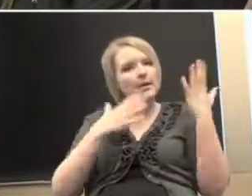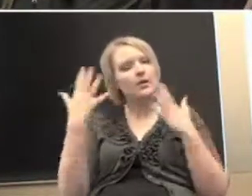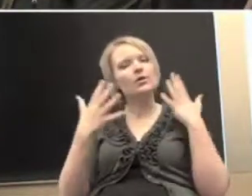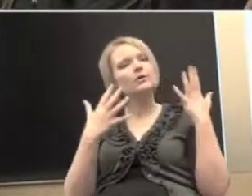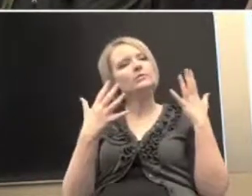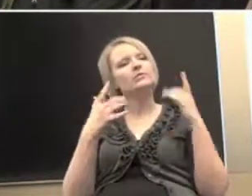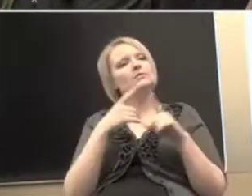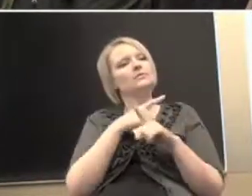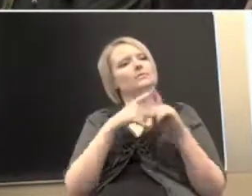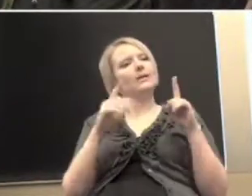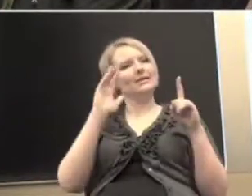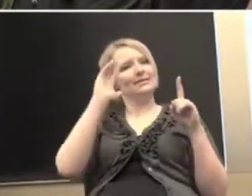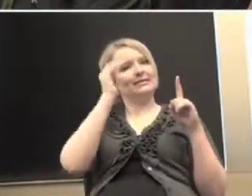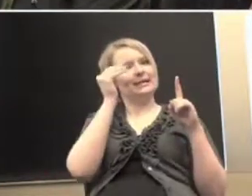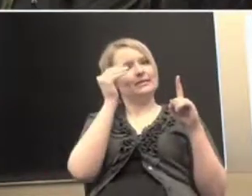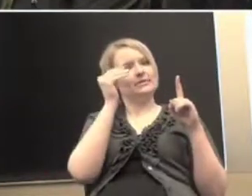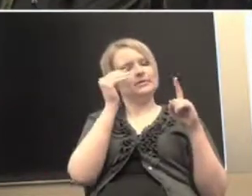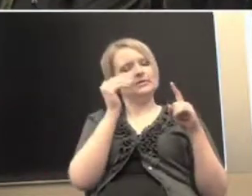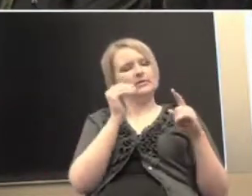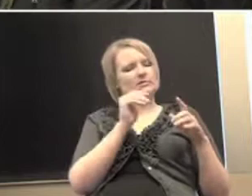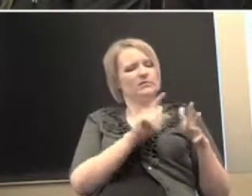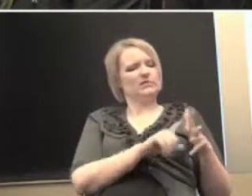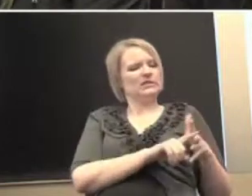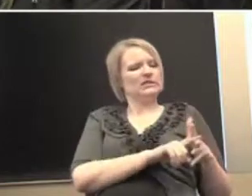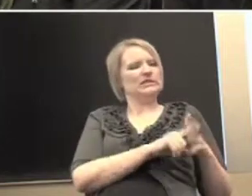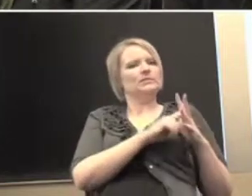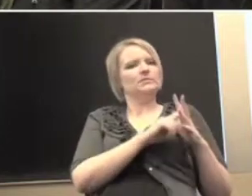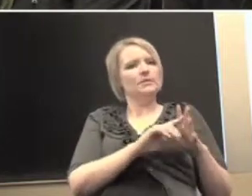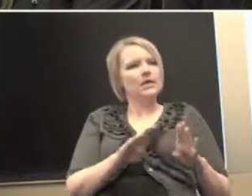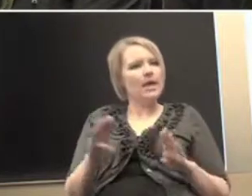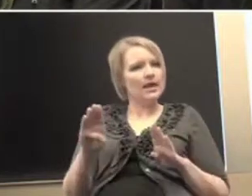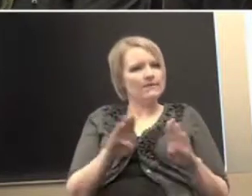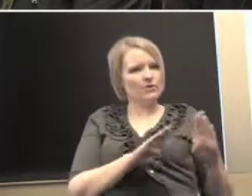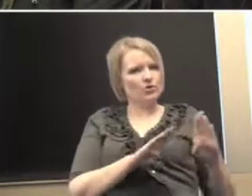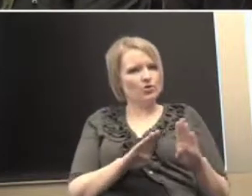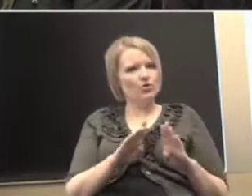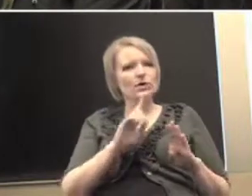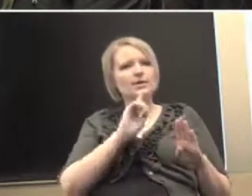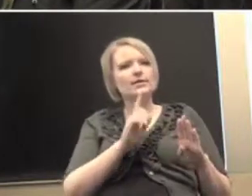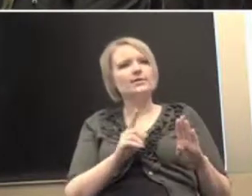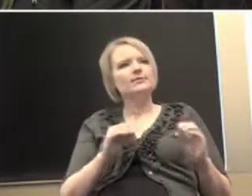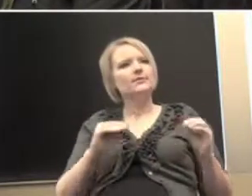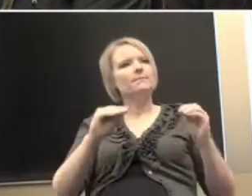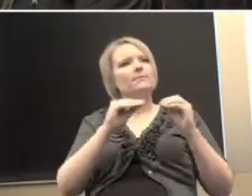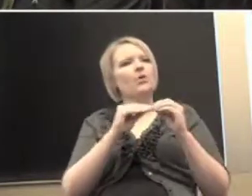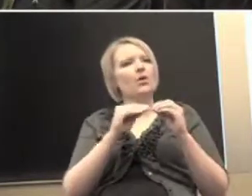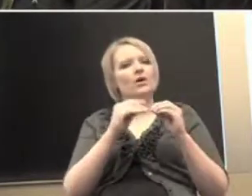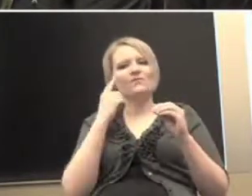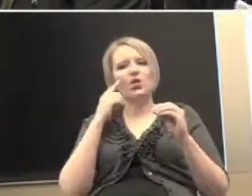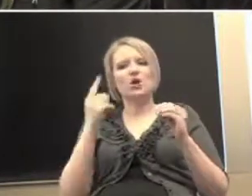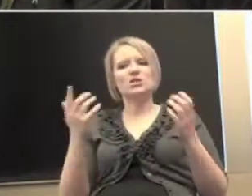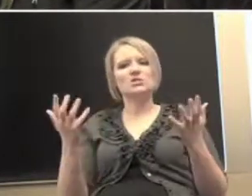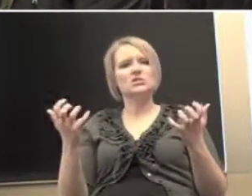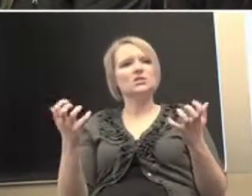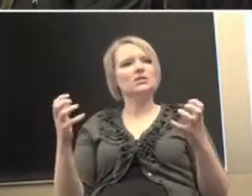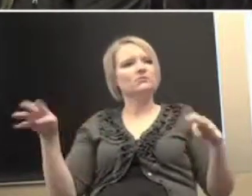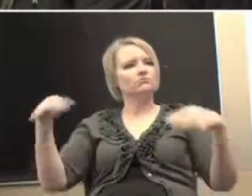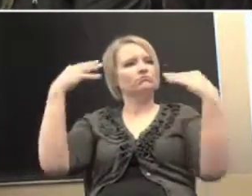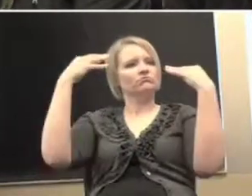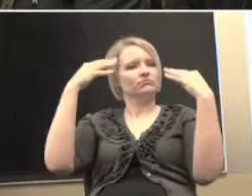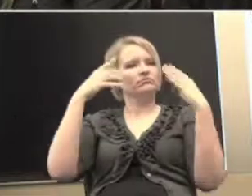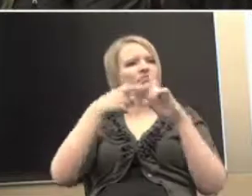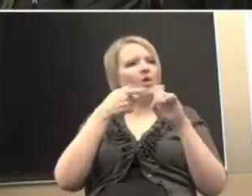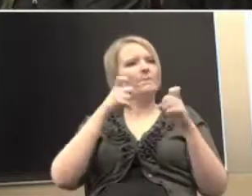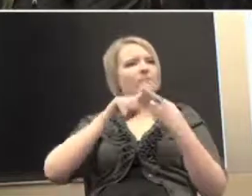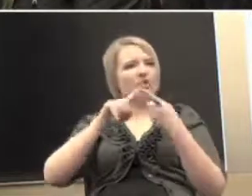situation. But it seems like the initial behavior is more gaining that peer attention. So we took